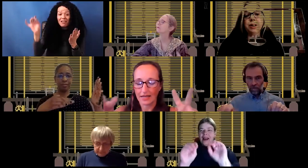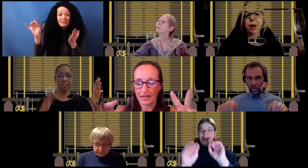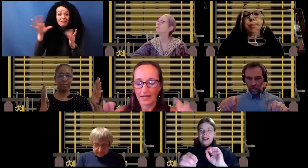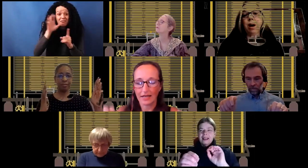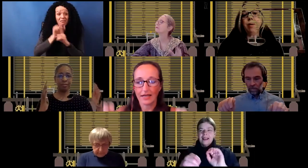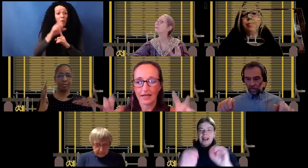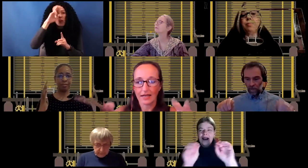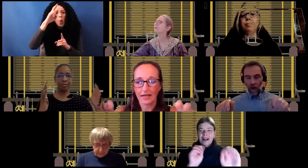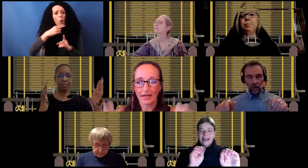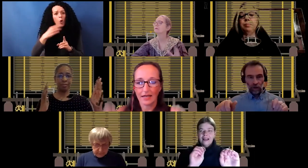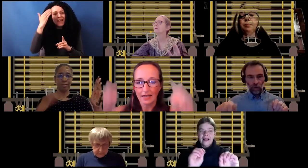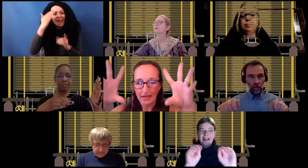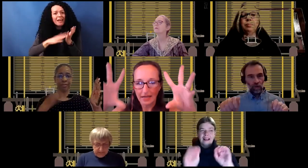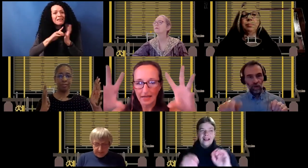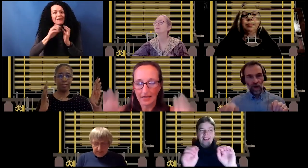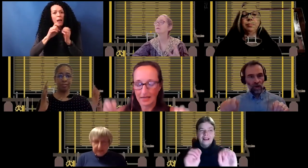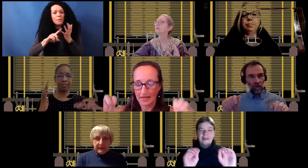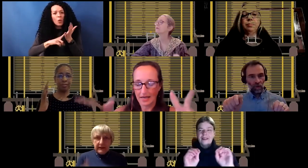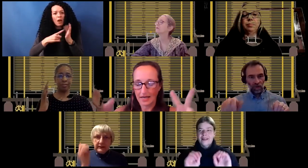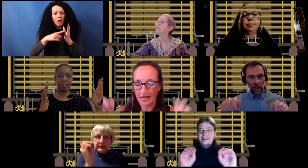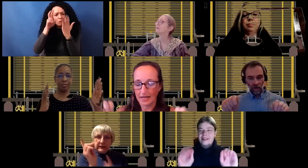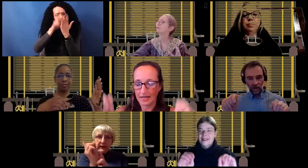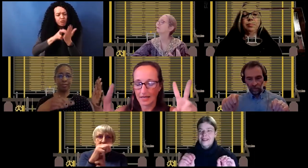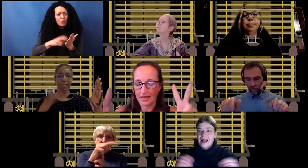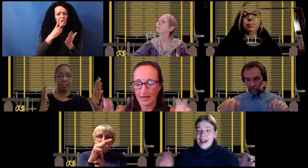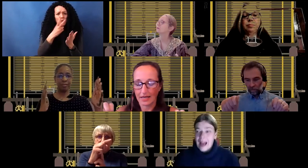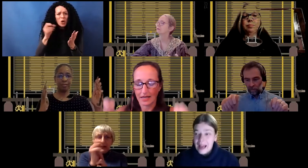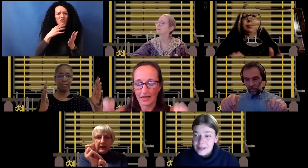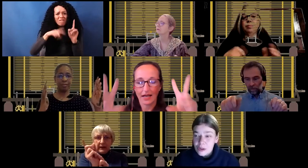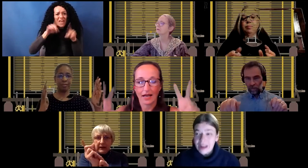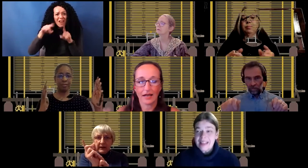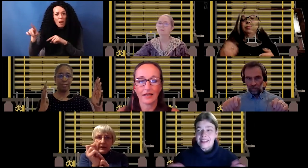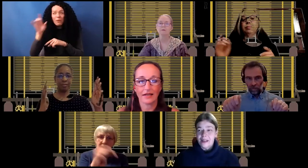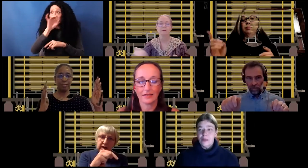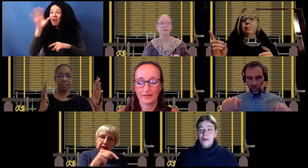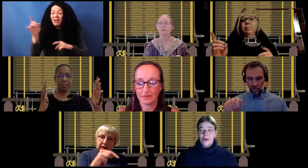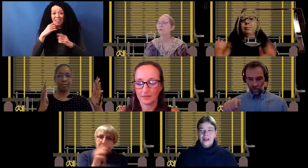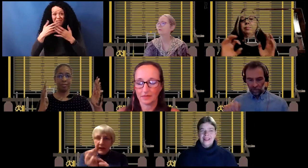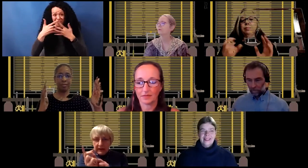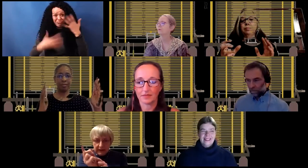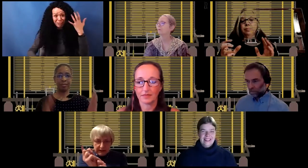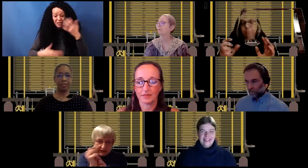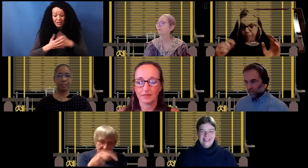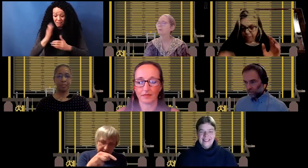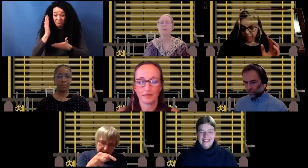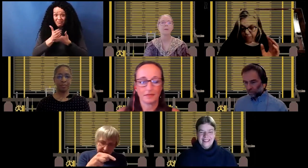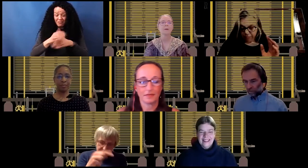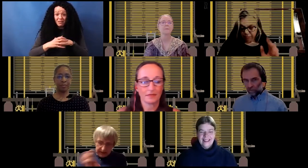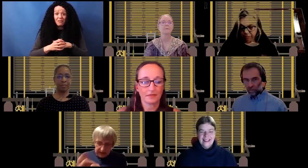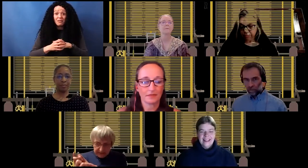Horsehead Nebula. 200 variable stars. And a great deal more.